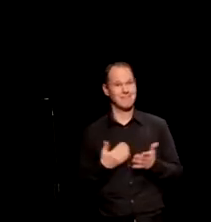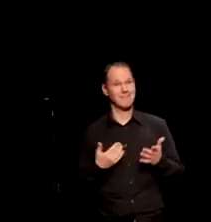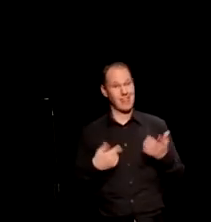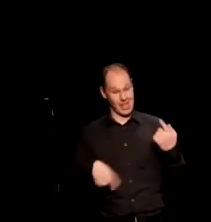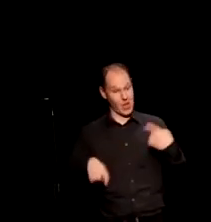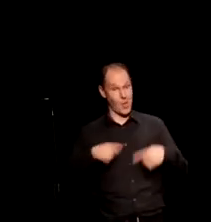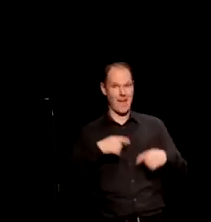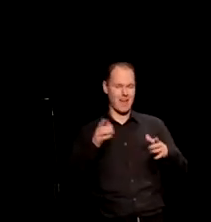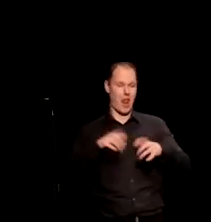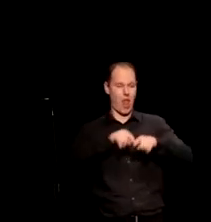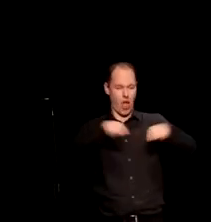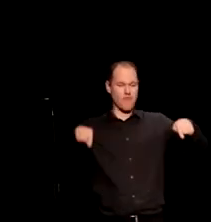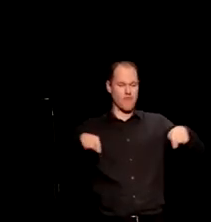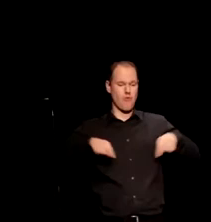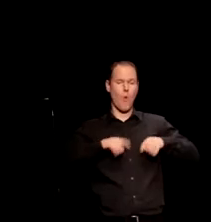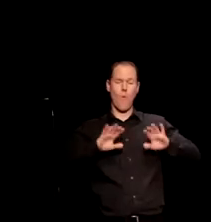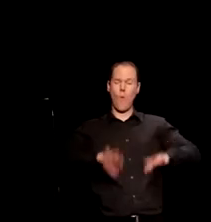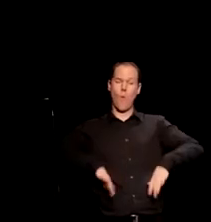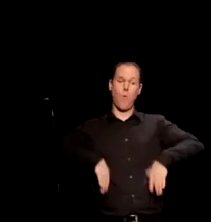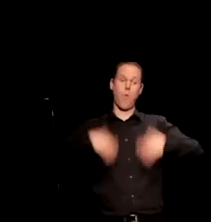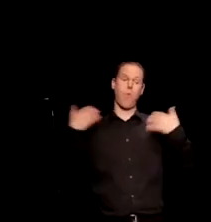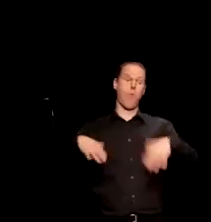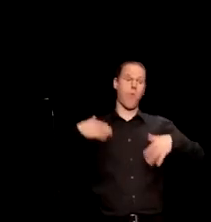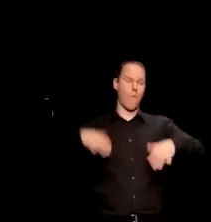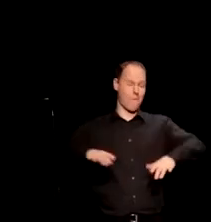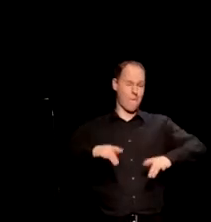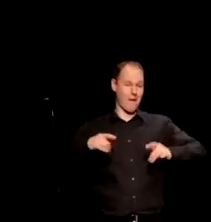really grand room.